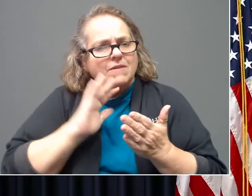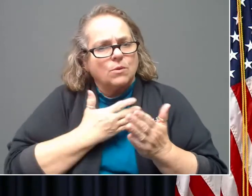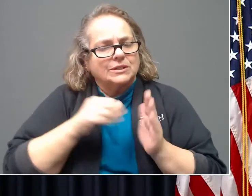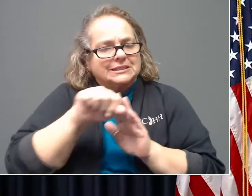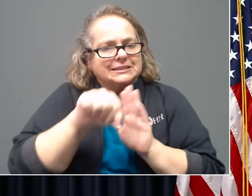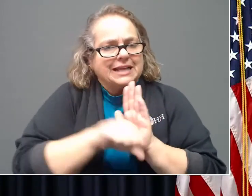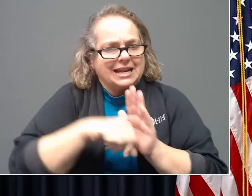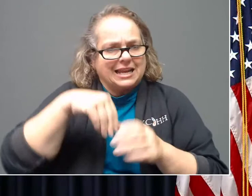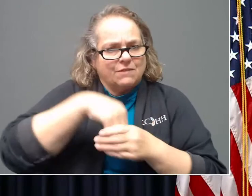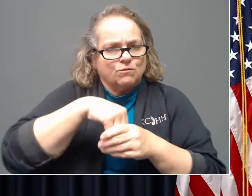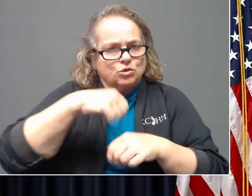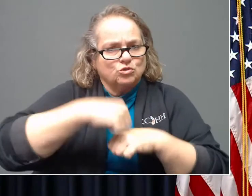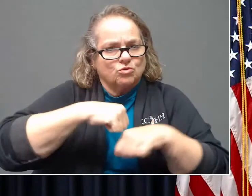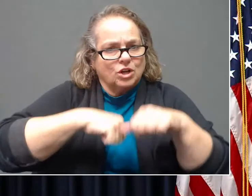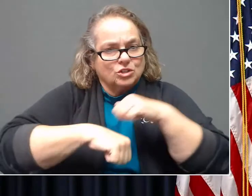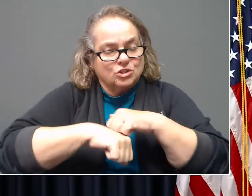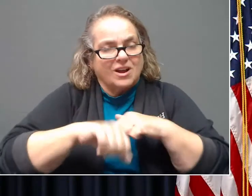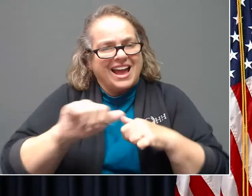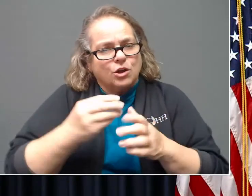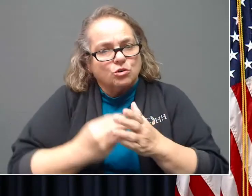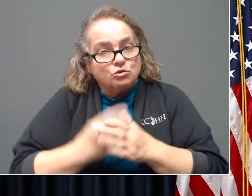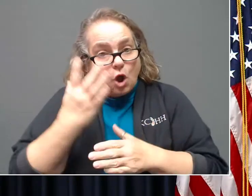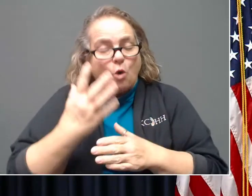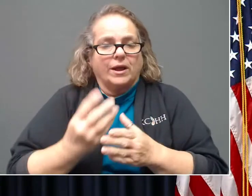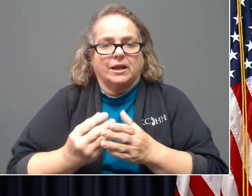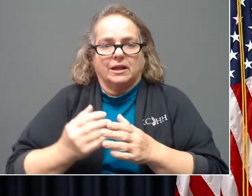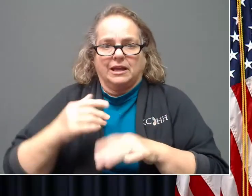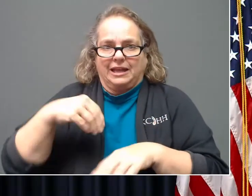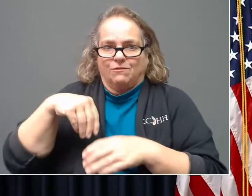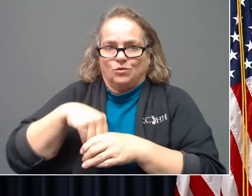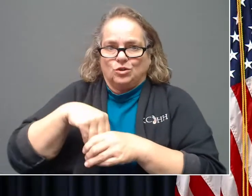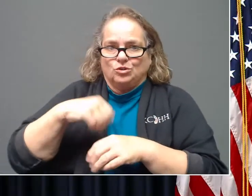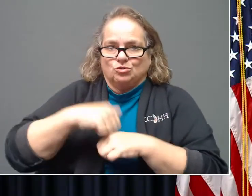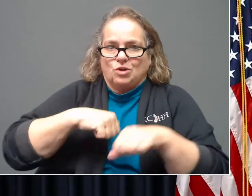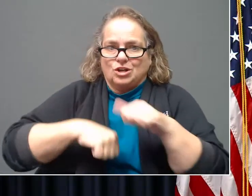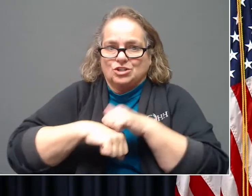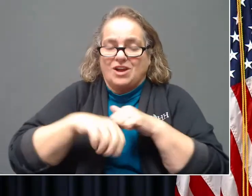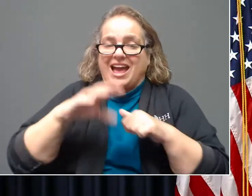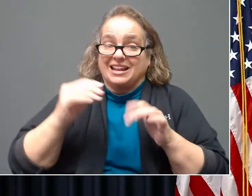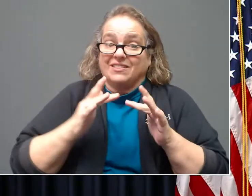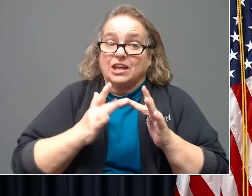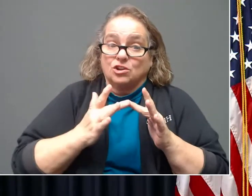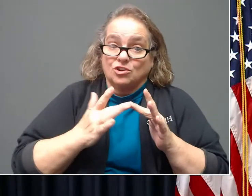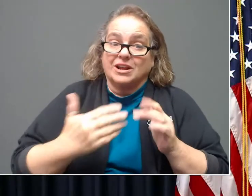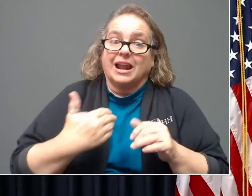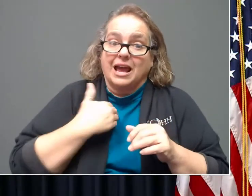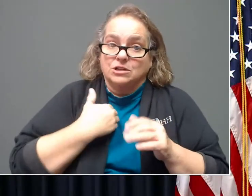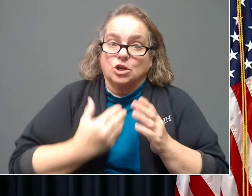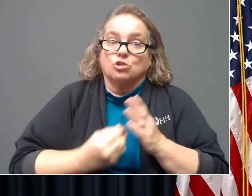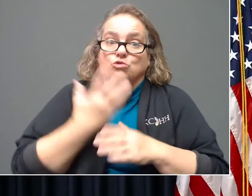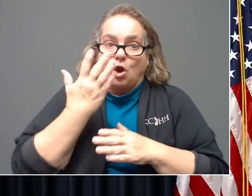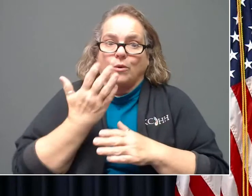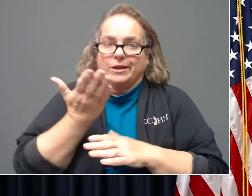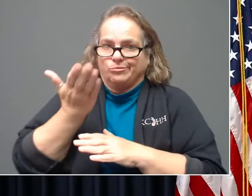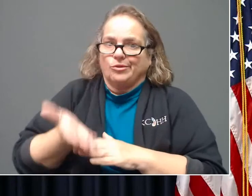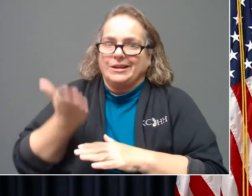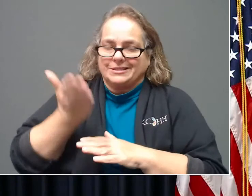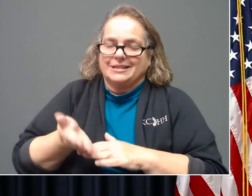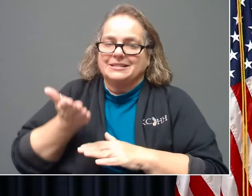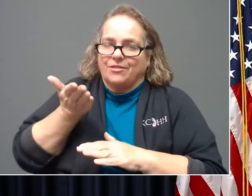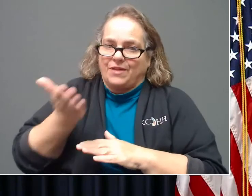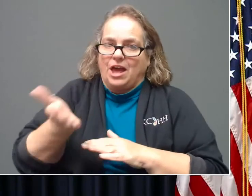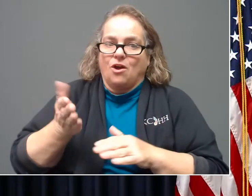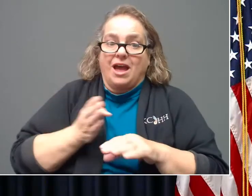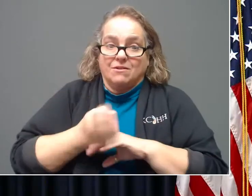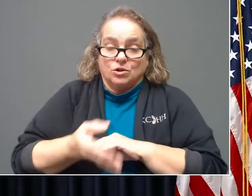a growing infrastructure, and certainly the internet has a growing presence there after the